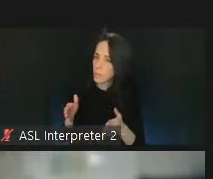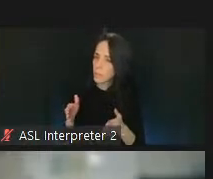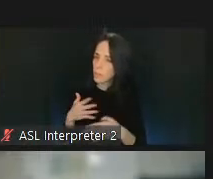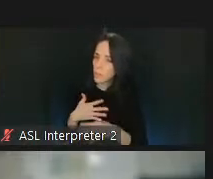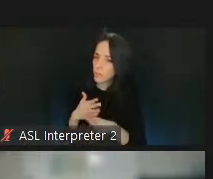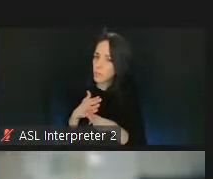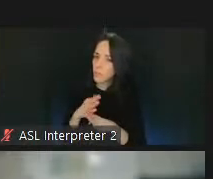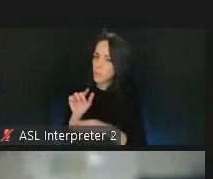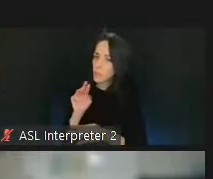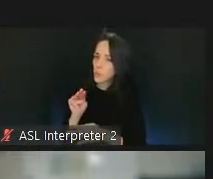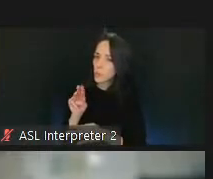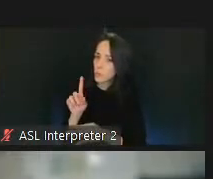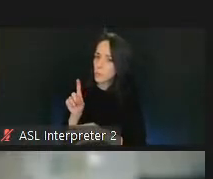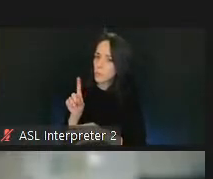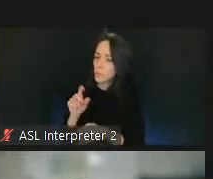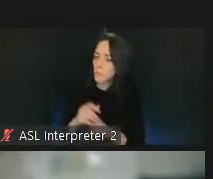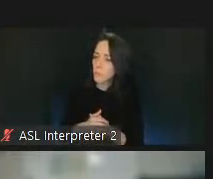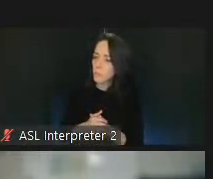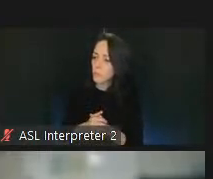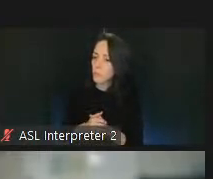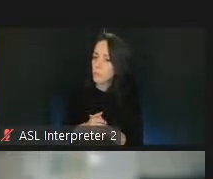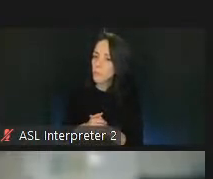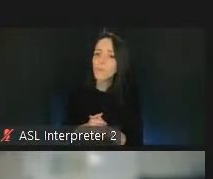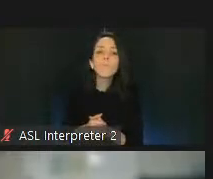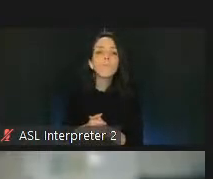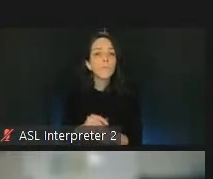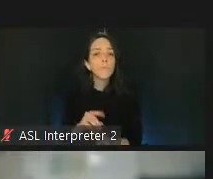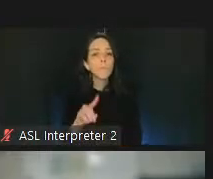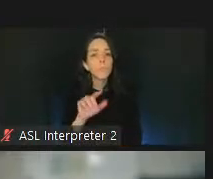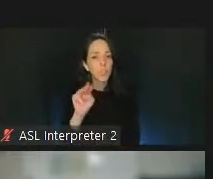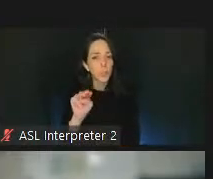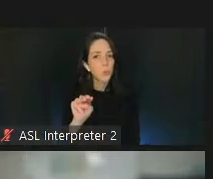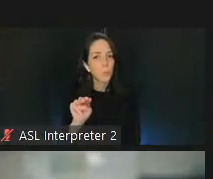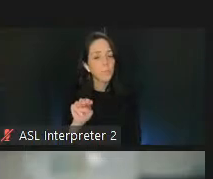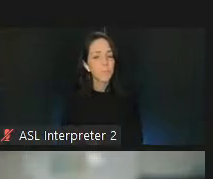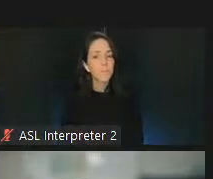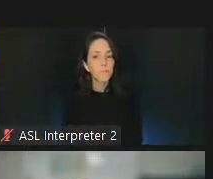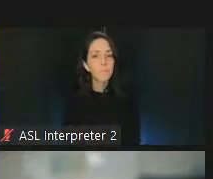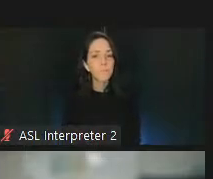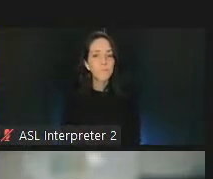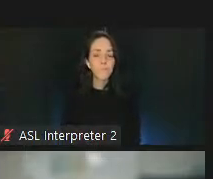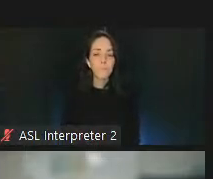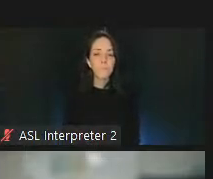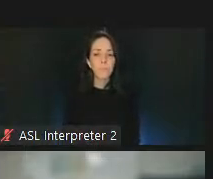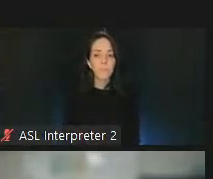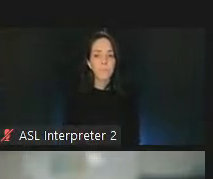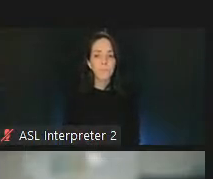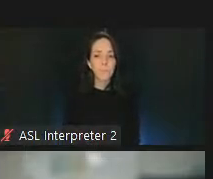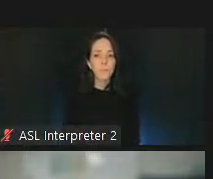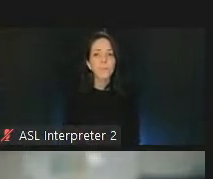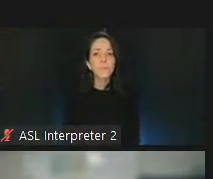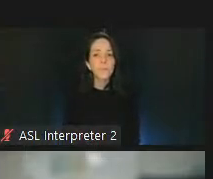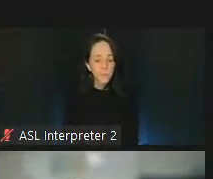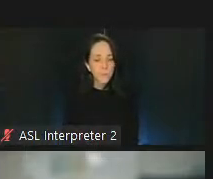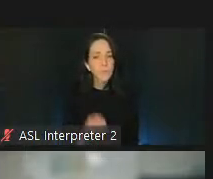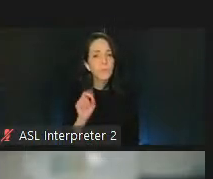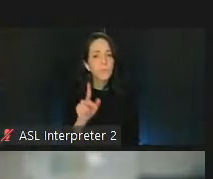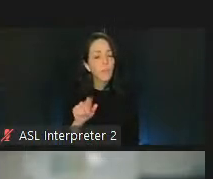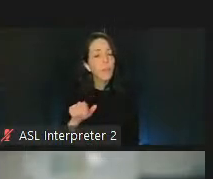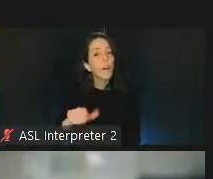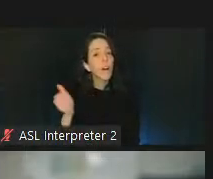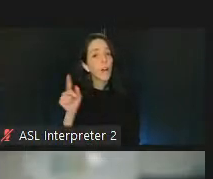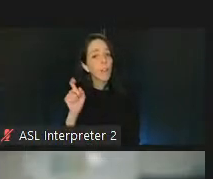Zoom? Still Zoom. Still Zoom, okay. Yeah, but the reason I raised my hand